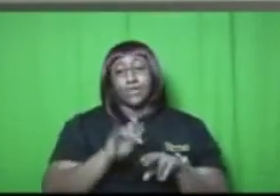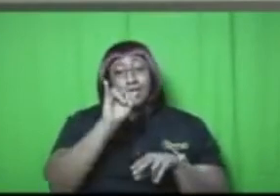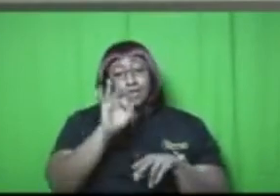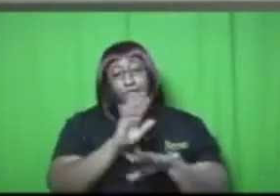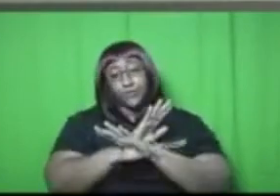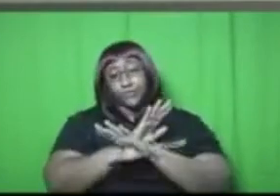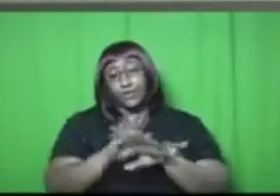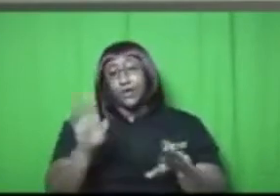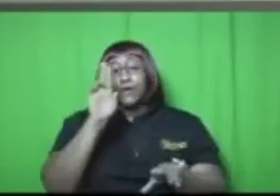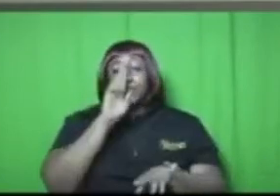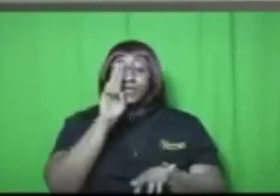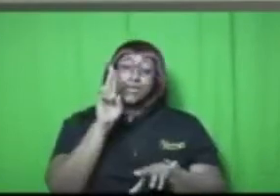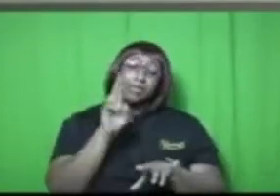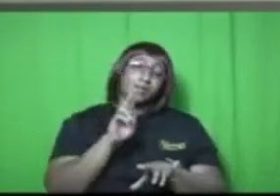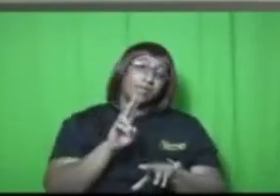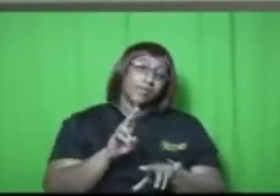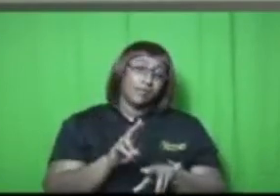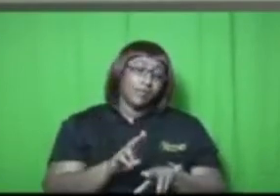doubts.